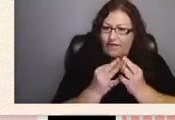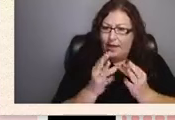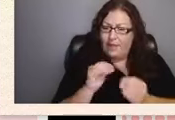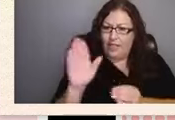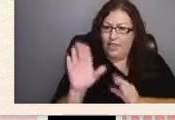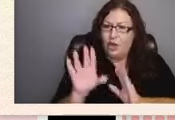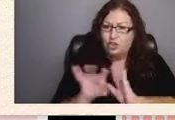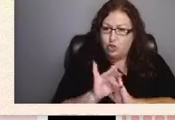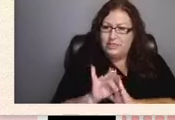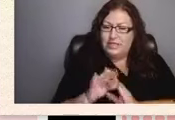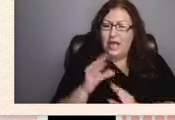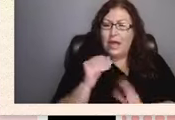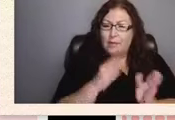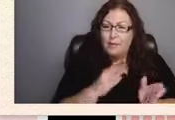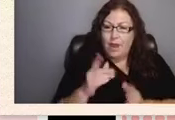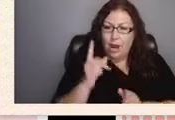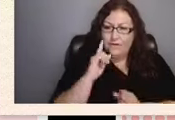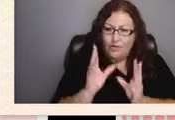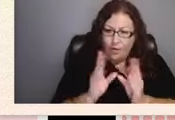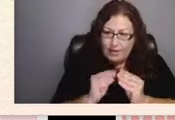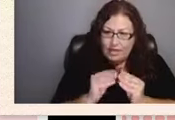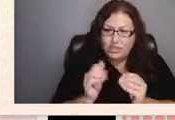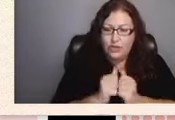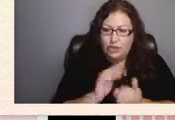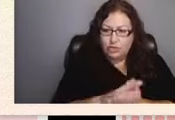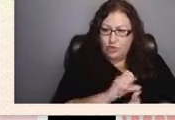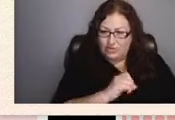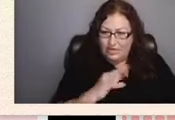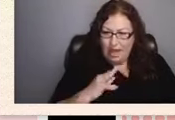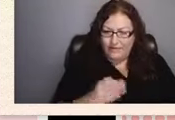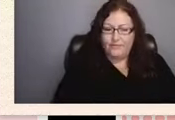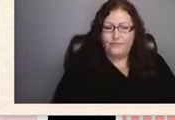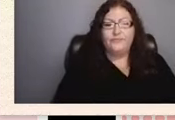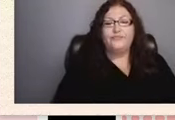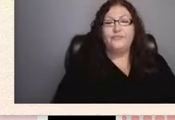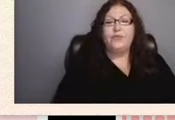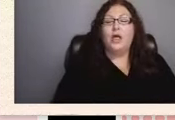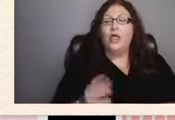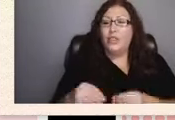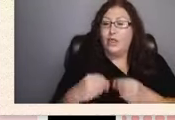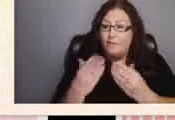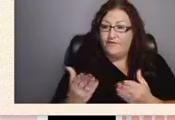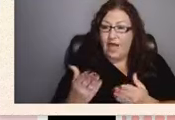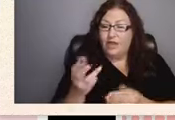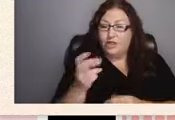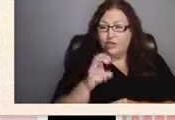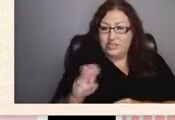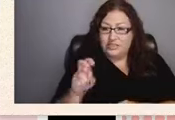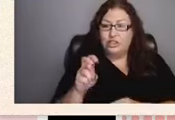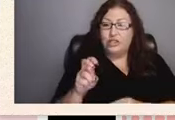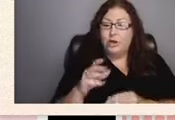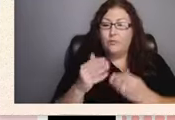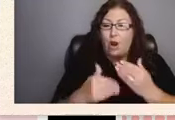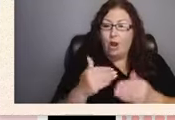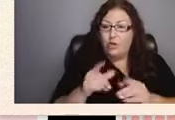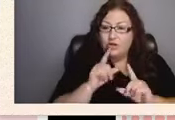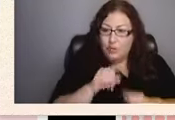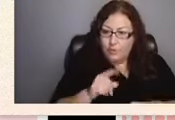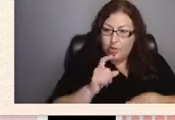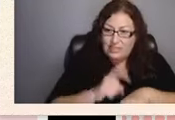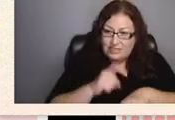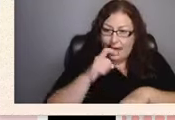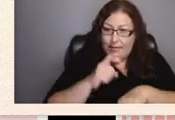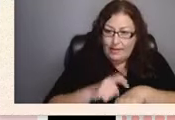in preparing for meetings with the school staff. They're providing transition progress reports in a timely manner to